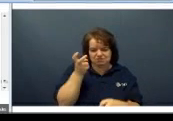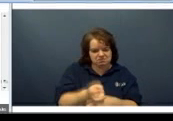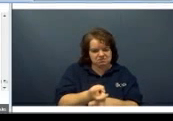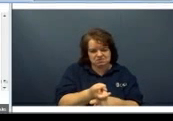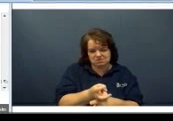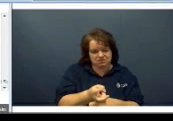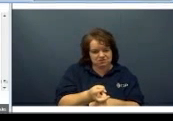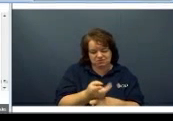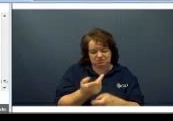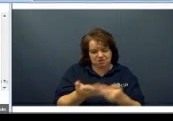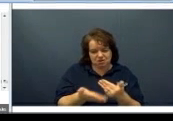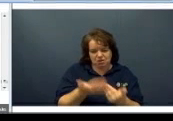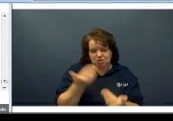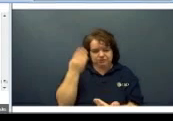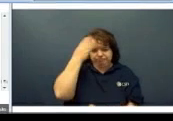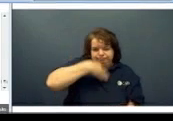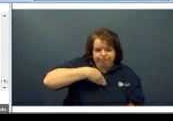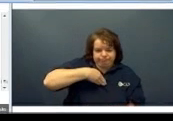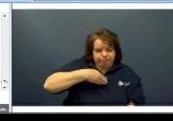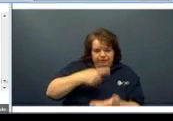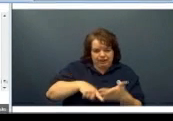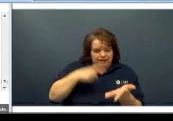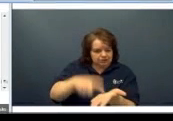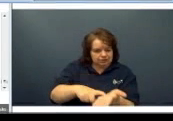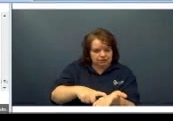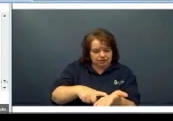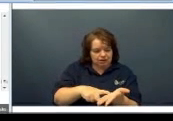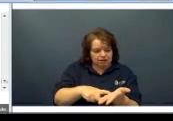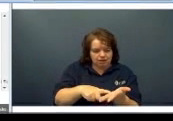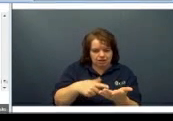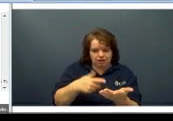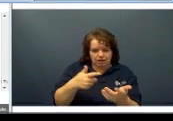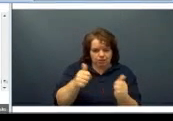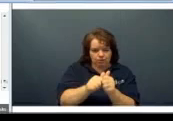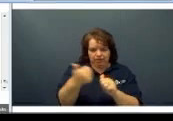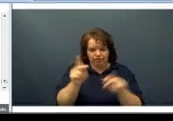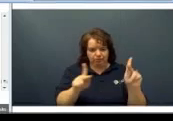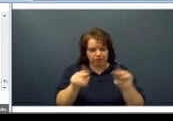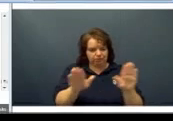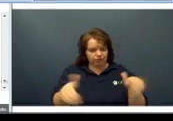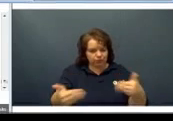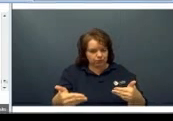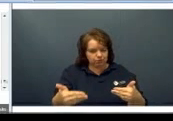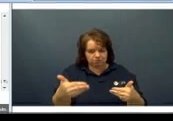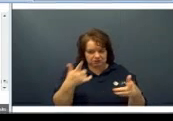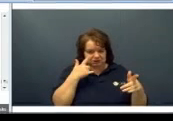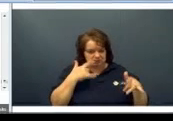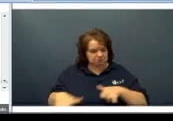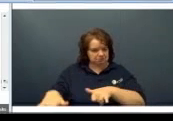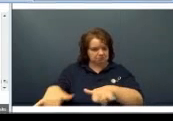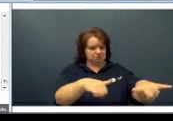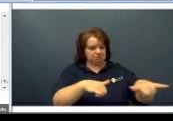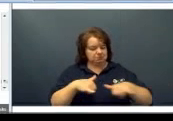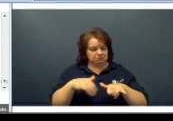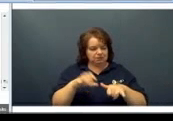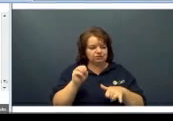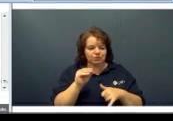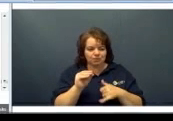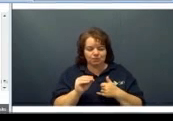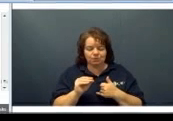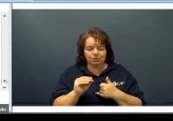ones are actually deaf or hard of hearing. It's almost indistinguishable amongst anyone else in the room.